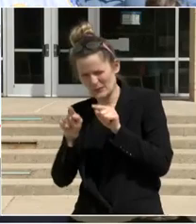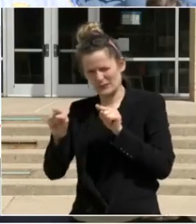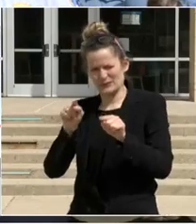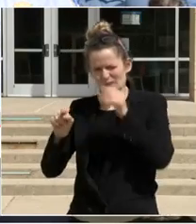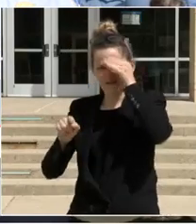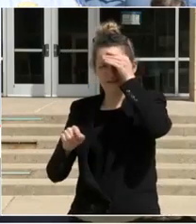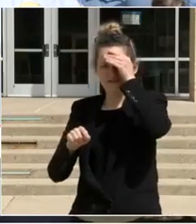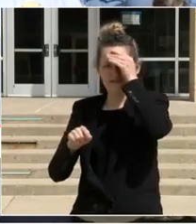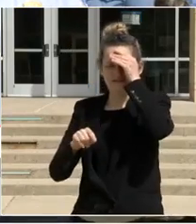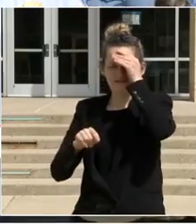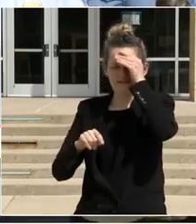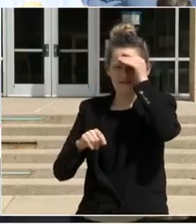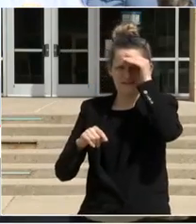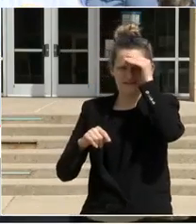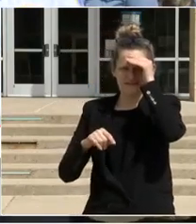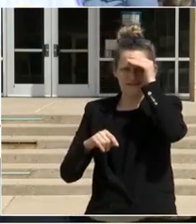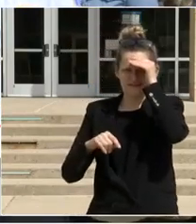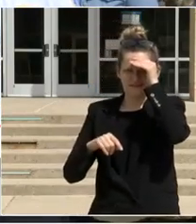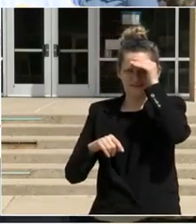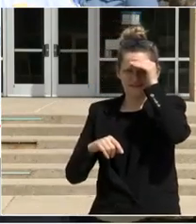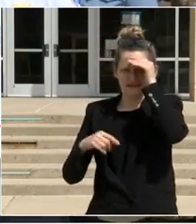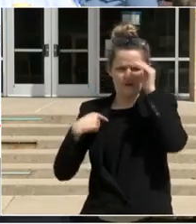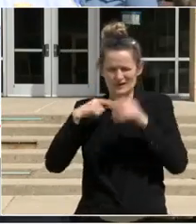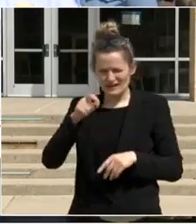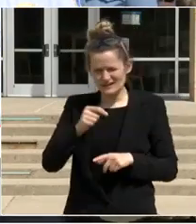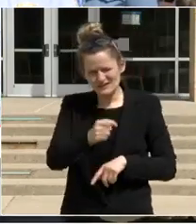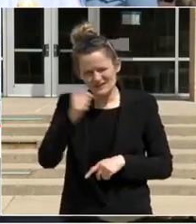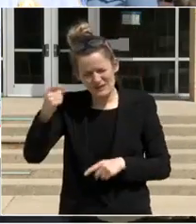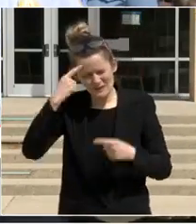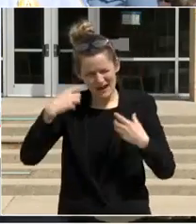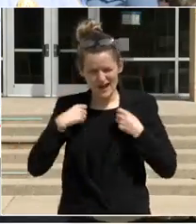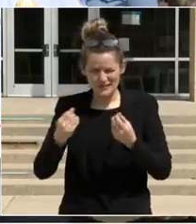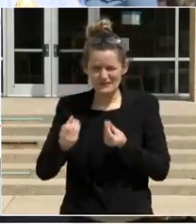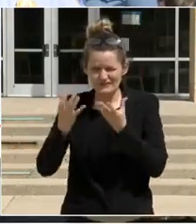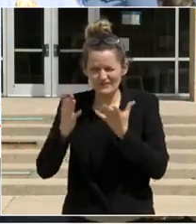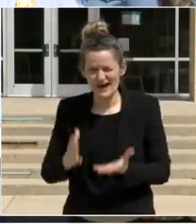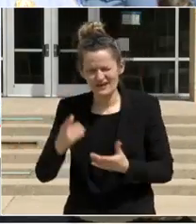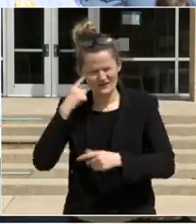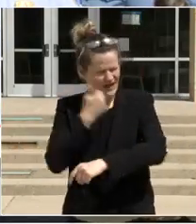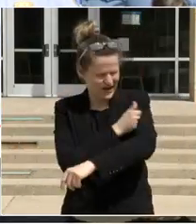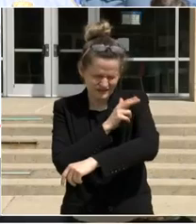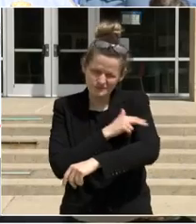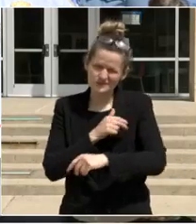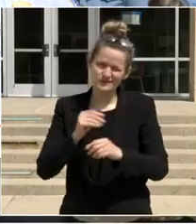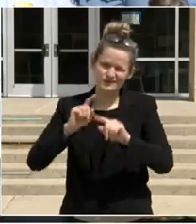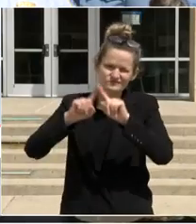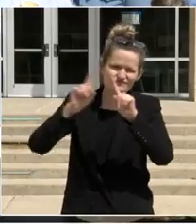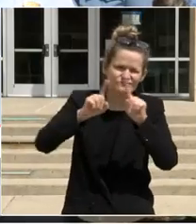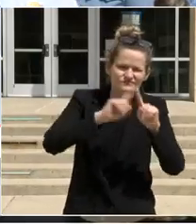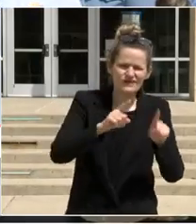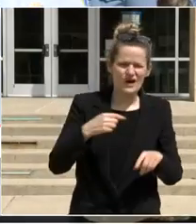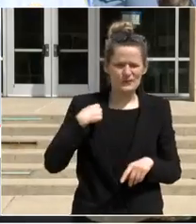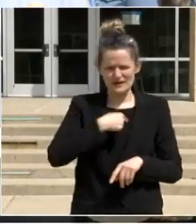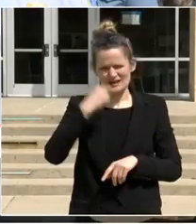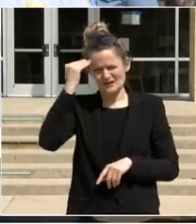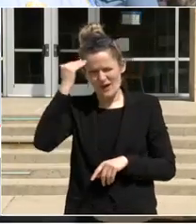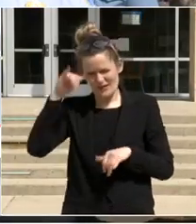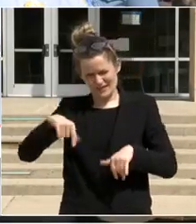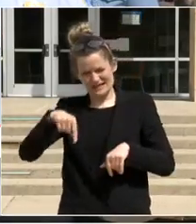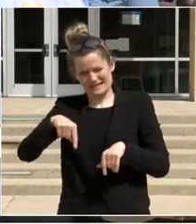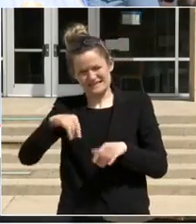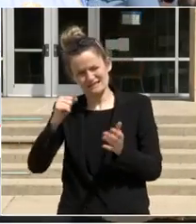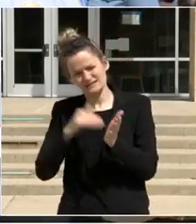have deployed mental health providers to hospitals, to repeat calls. When we know we have a repeat mental